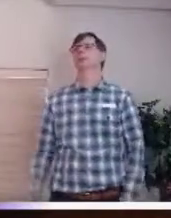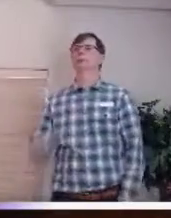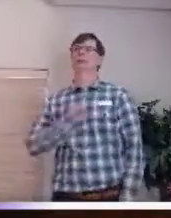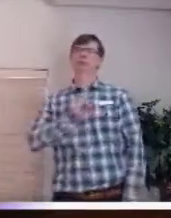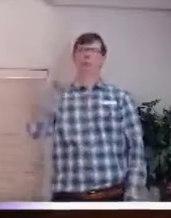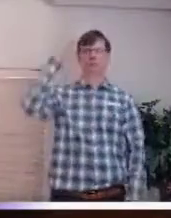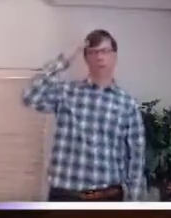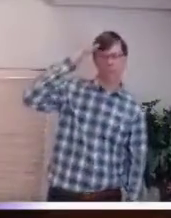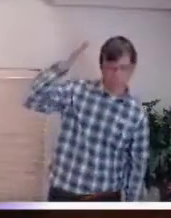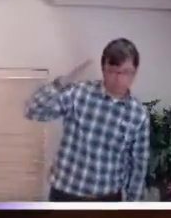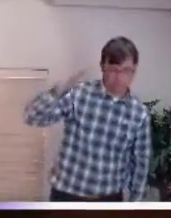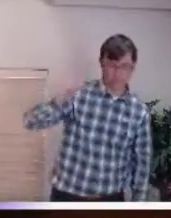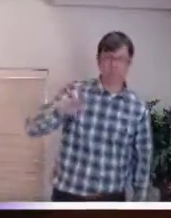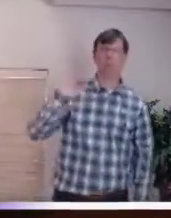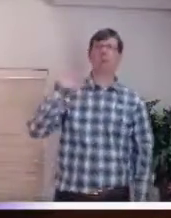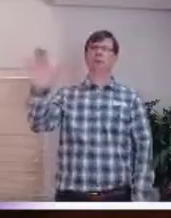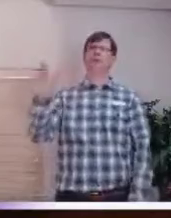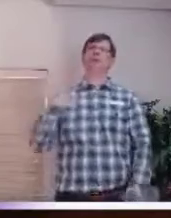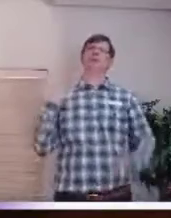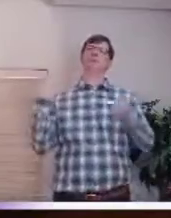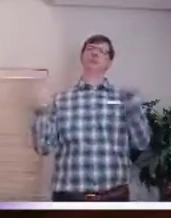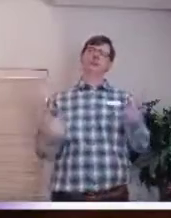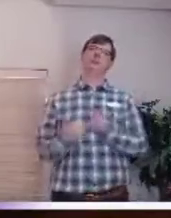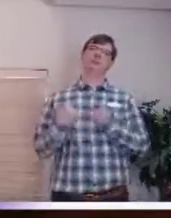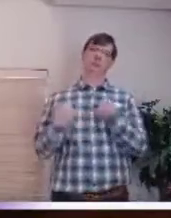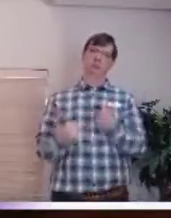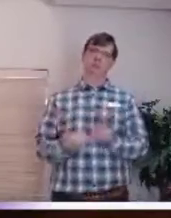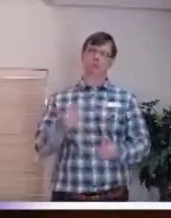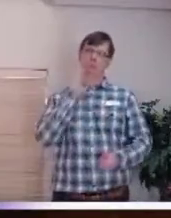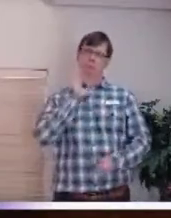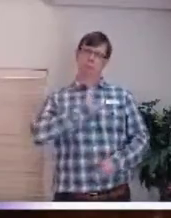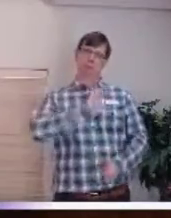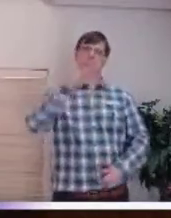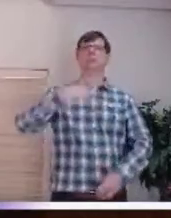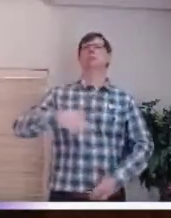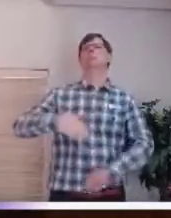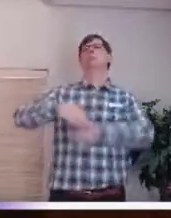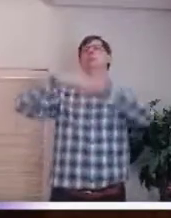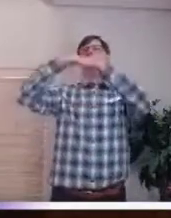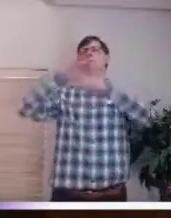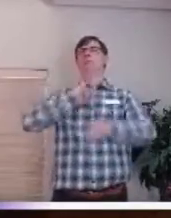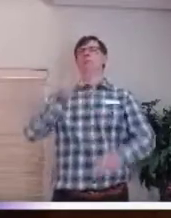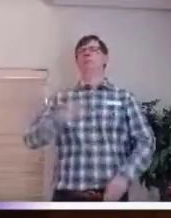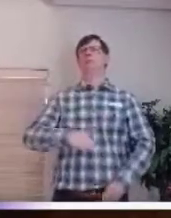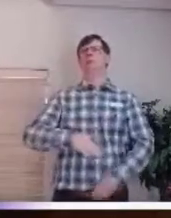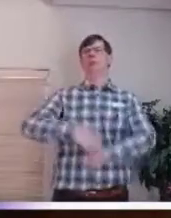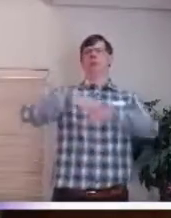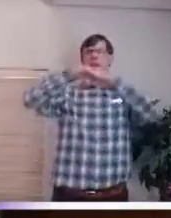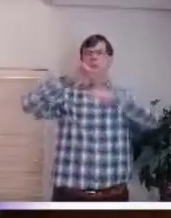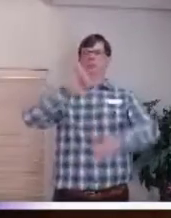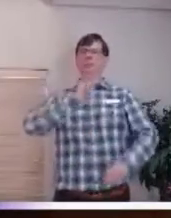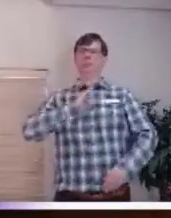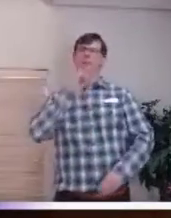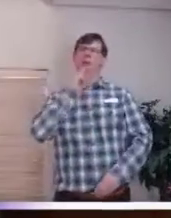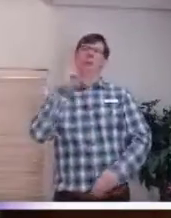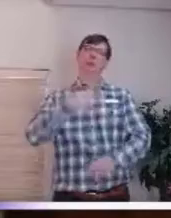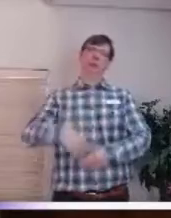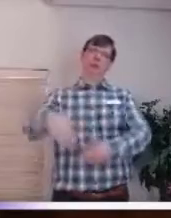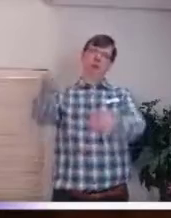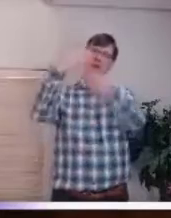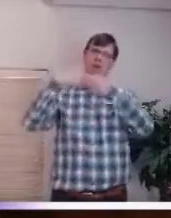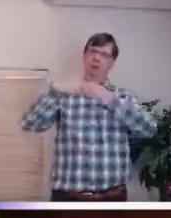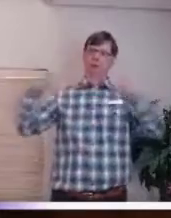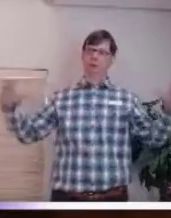I know that these qualities can lift and will lift me into